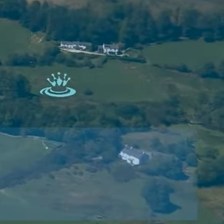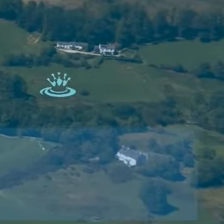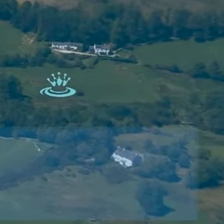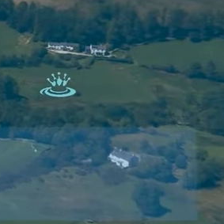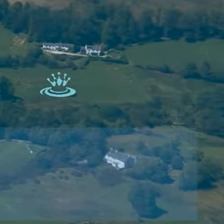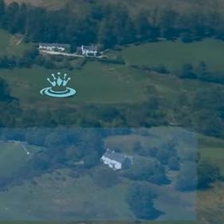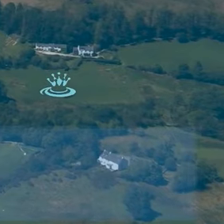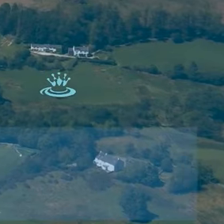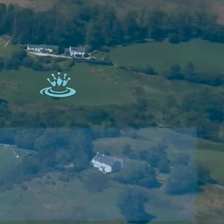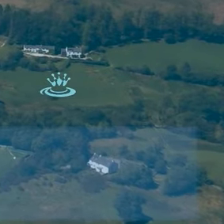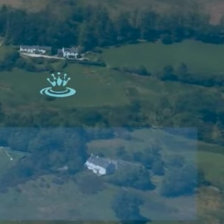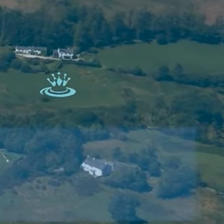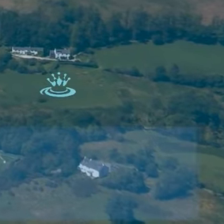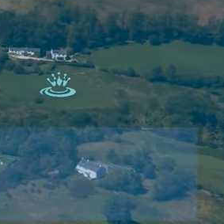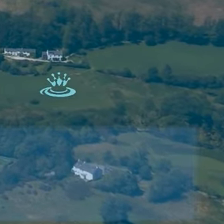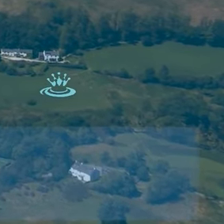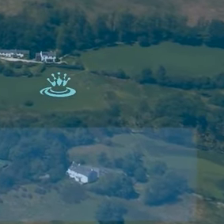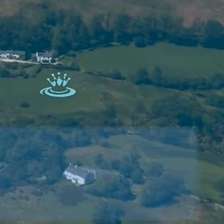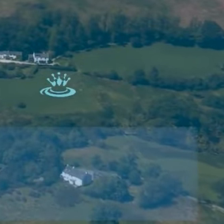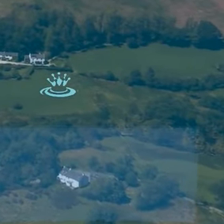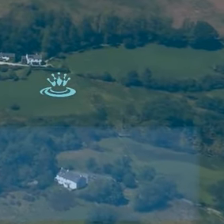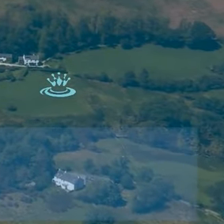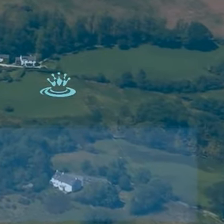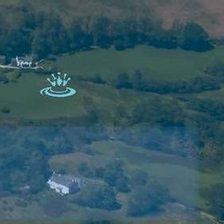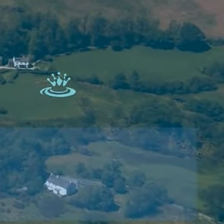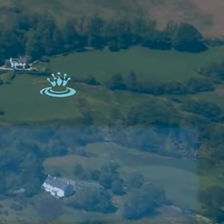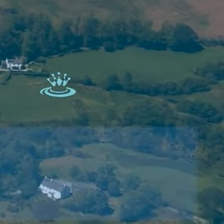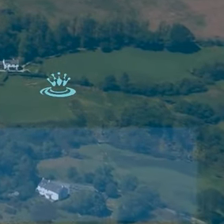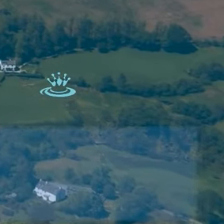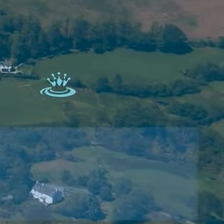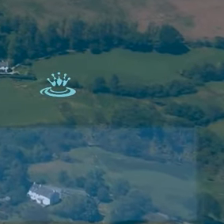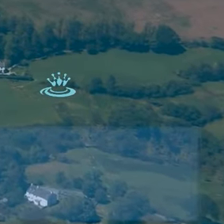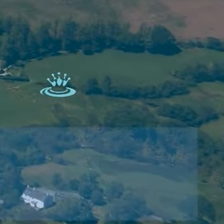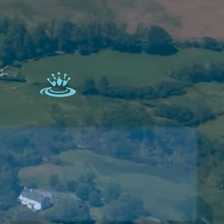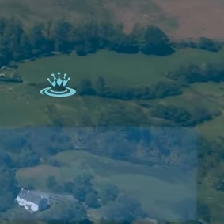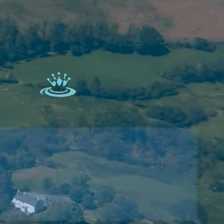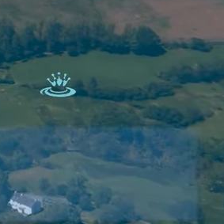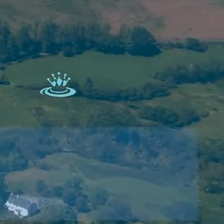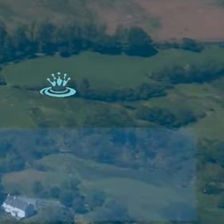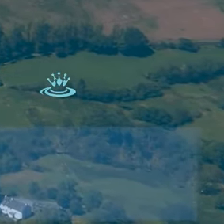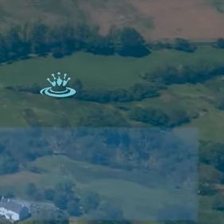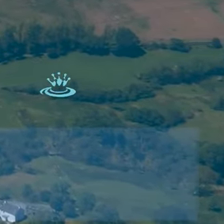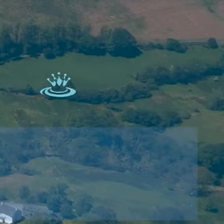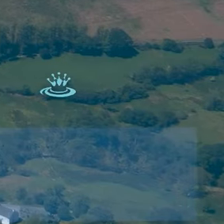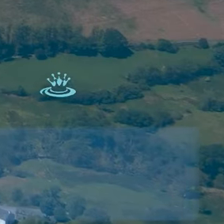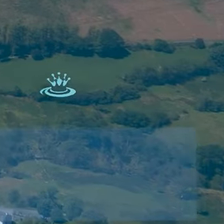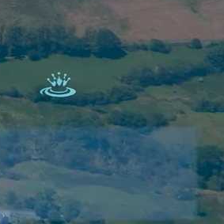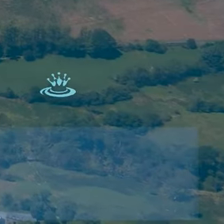all. Mortals give thanks and sing and triumph.